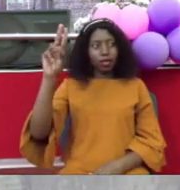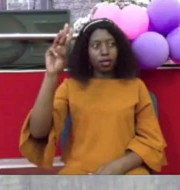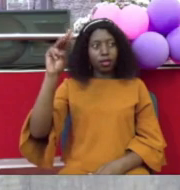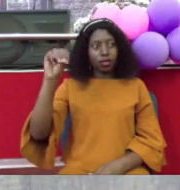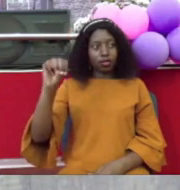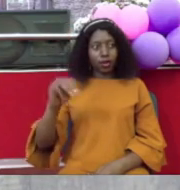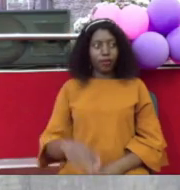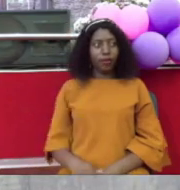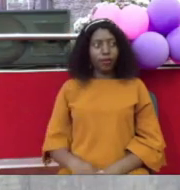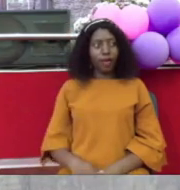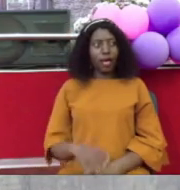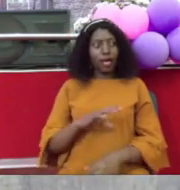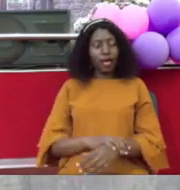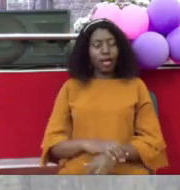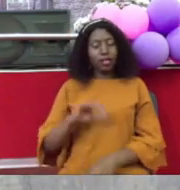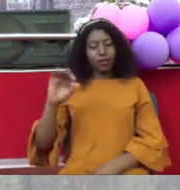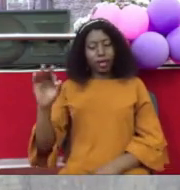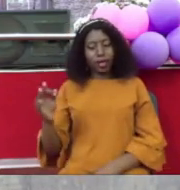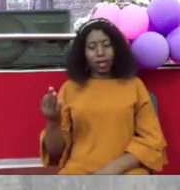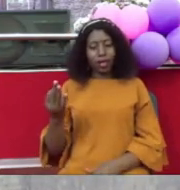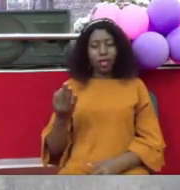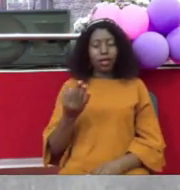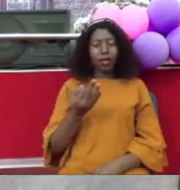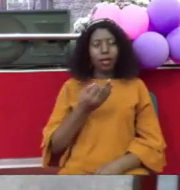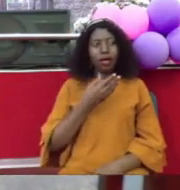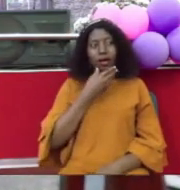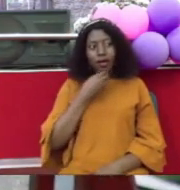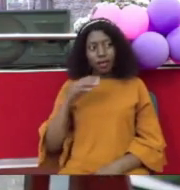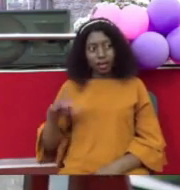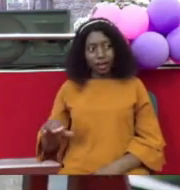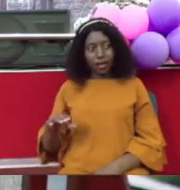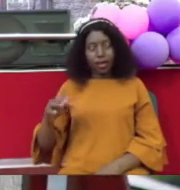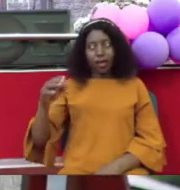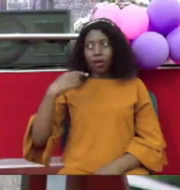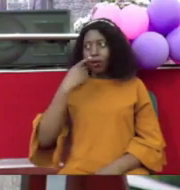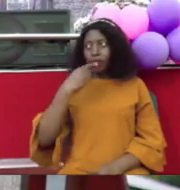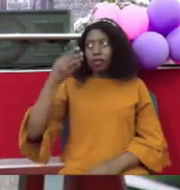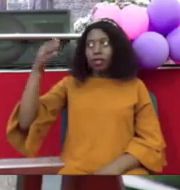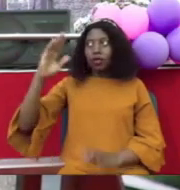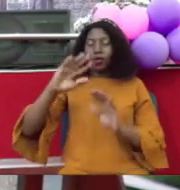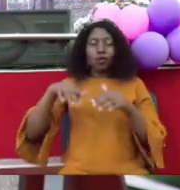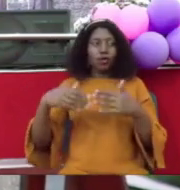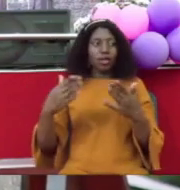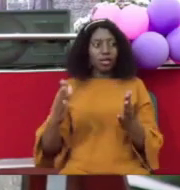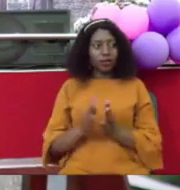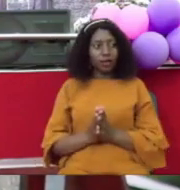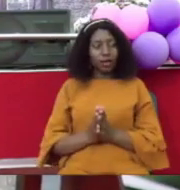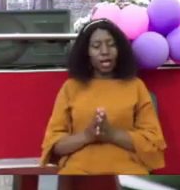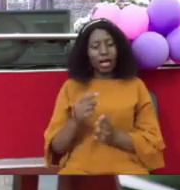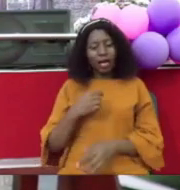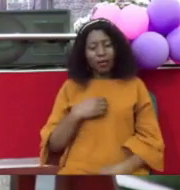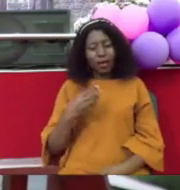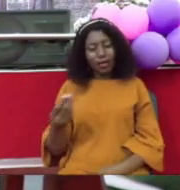nikiwa pale. He's a God-given child. Ni mtoto Mungu amenipatia. And I had no money. Na